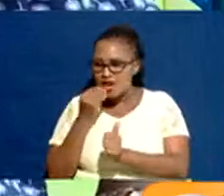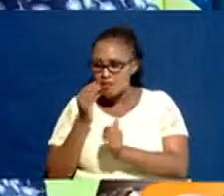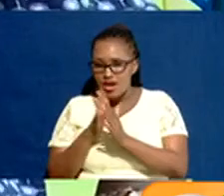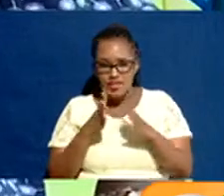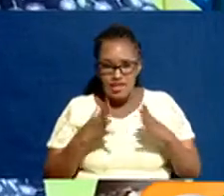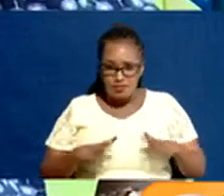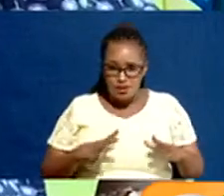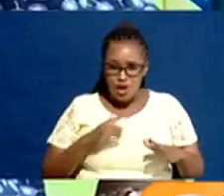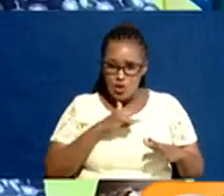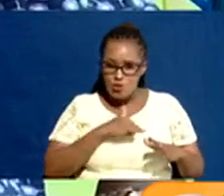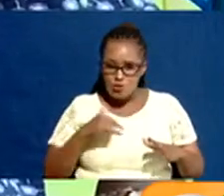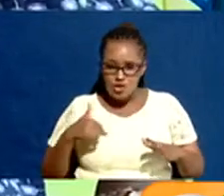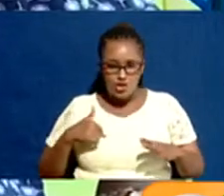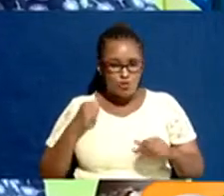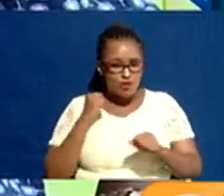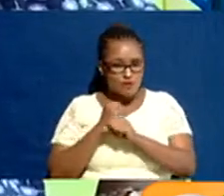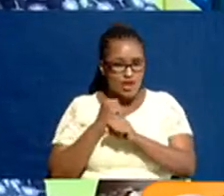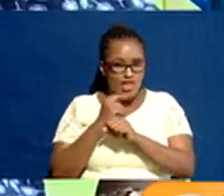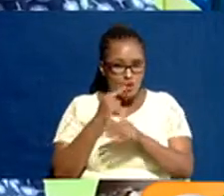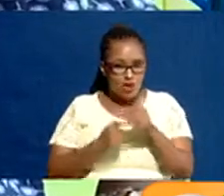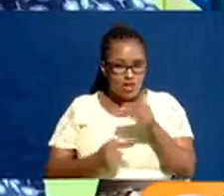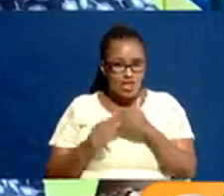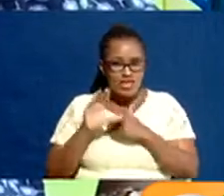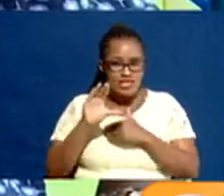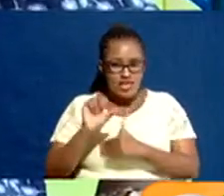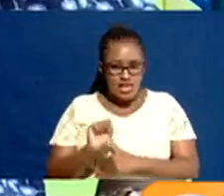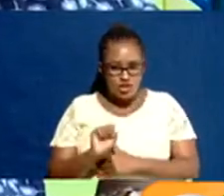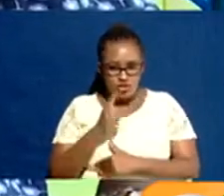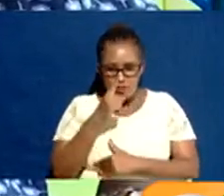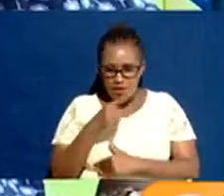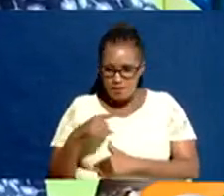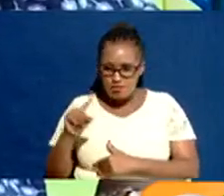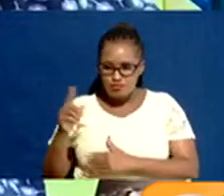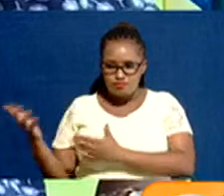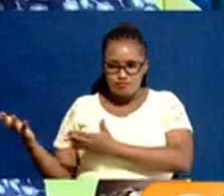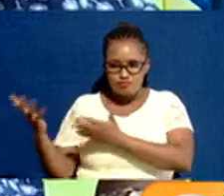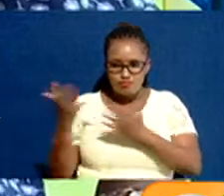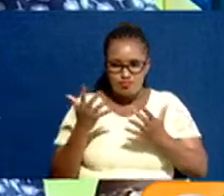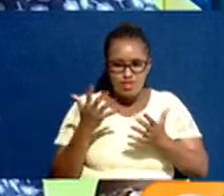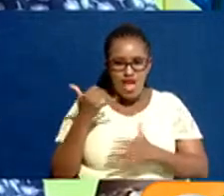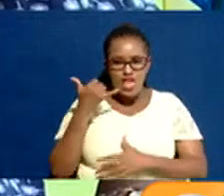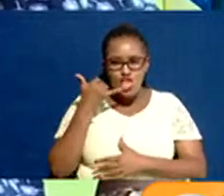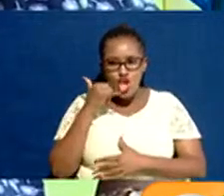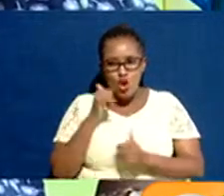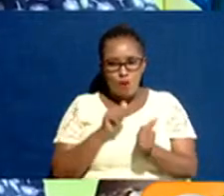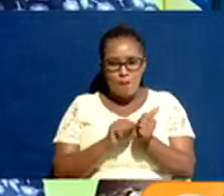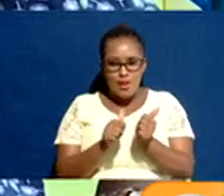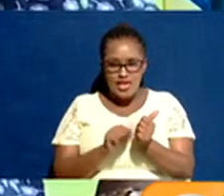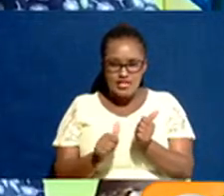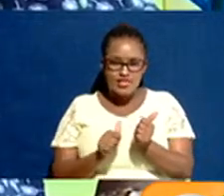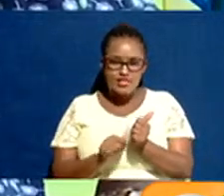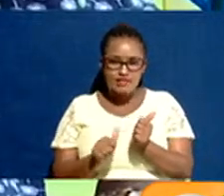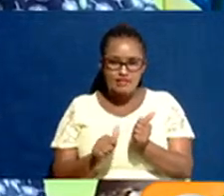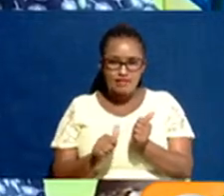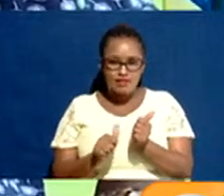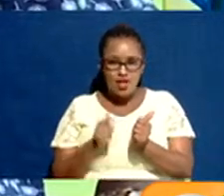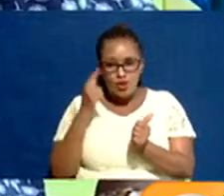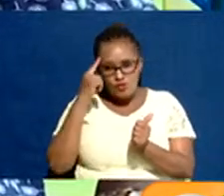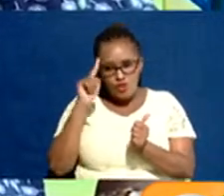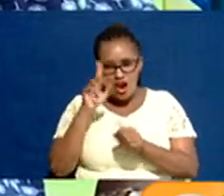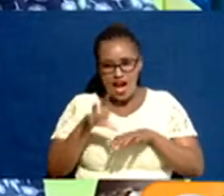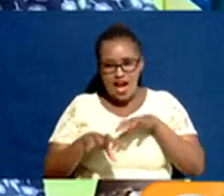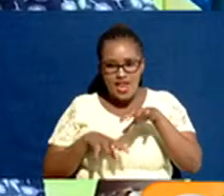what we have done again, the cabinet has approved the importation of yellow maize for livestock,